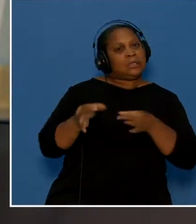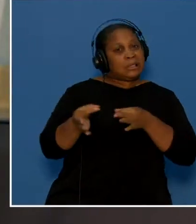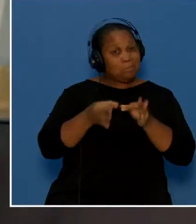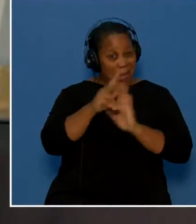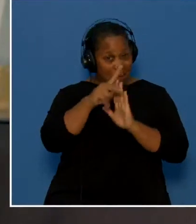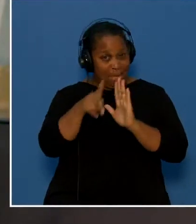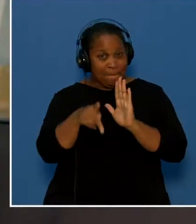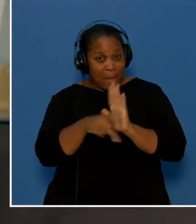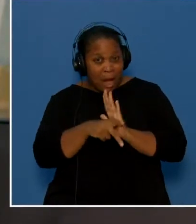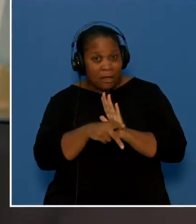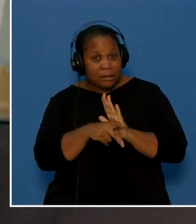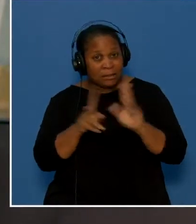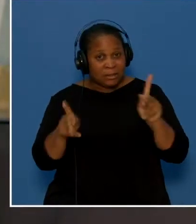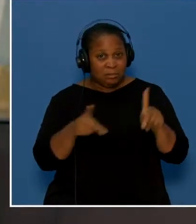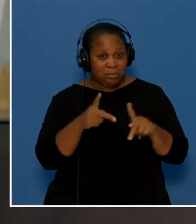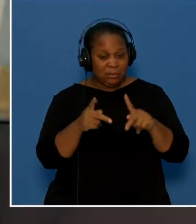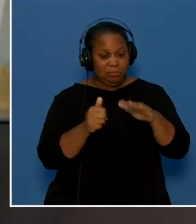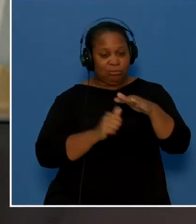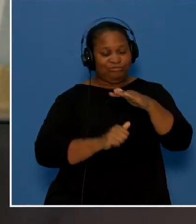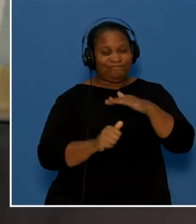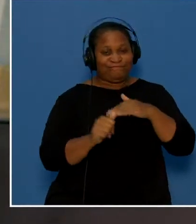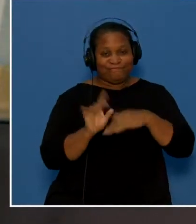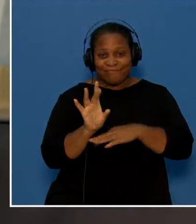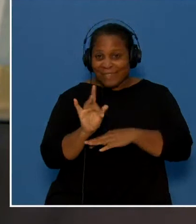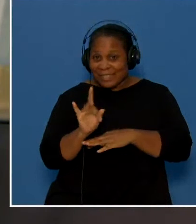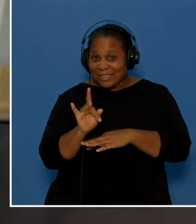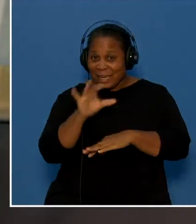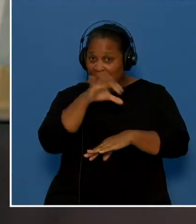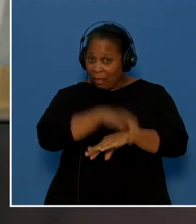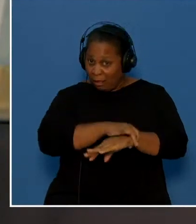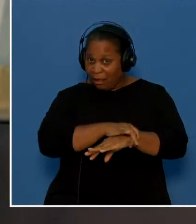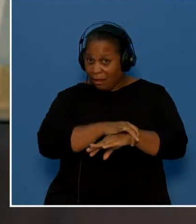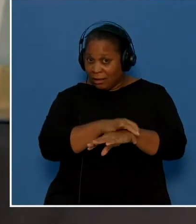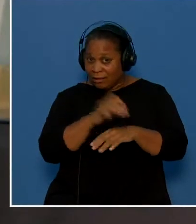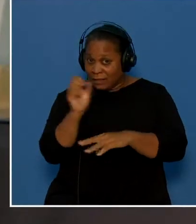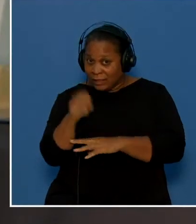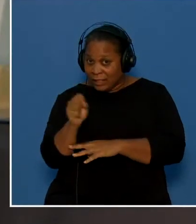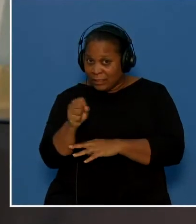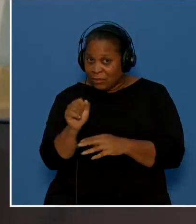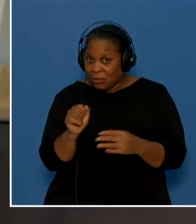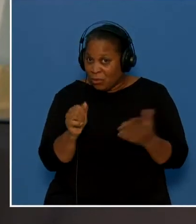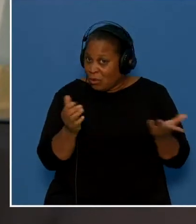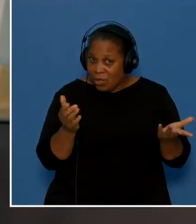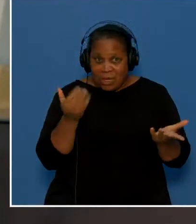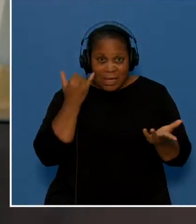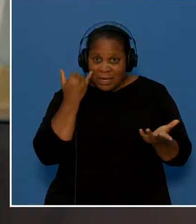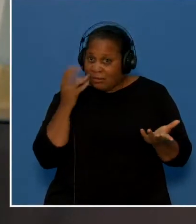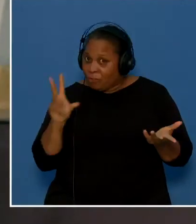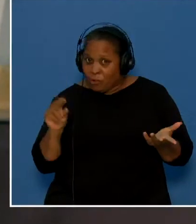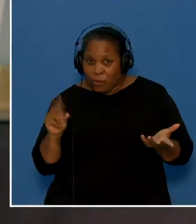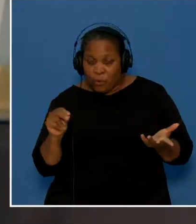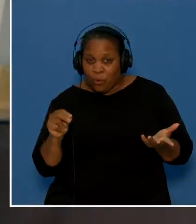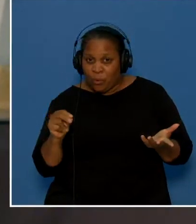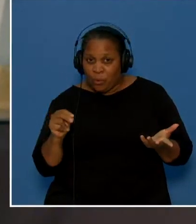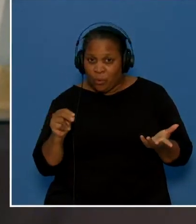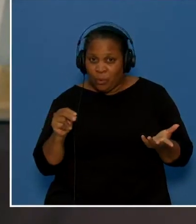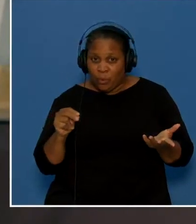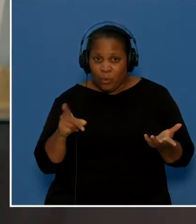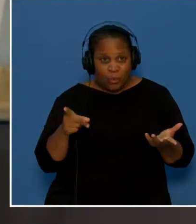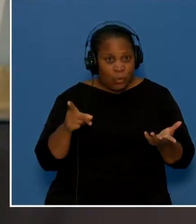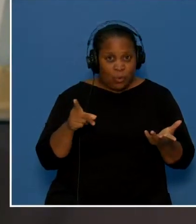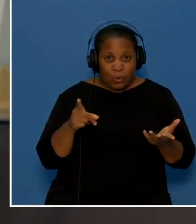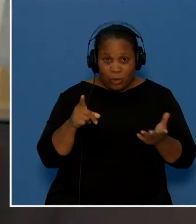policy is regarding people who are under 18? Do they get the bracelets? And if they're not given the bracelets, are they tracked in any other